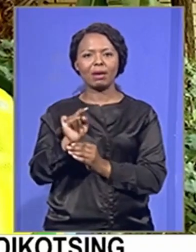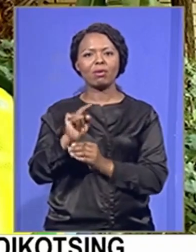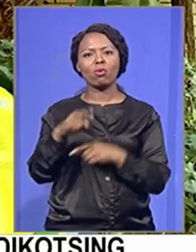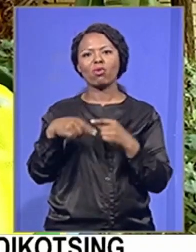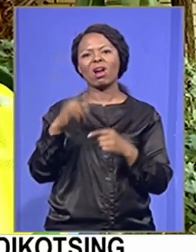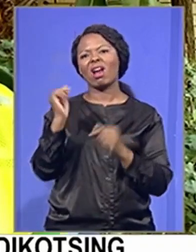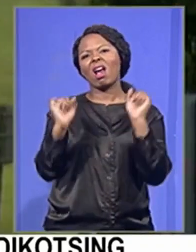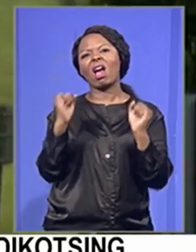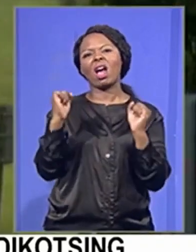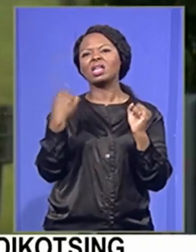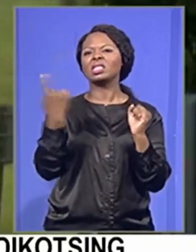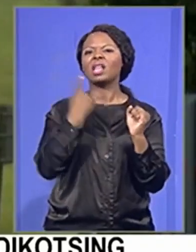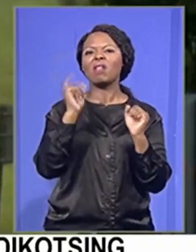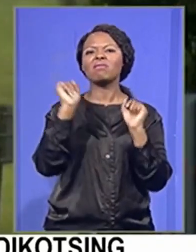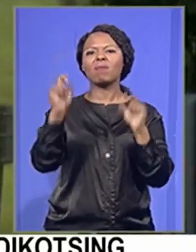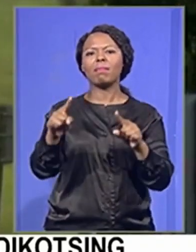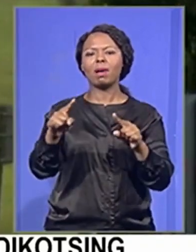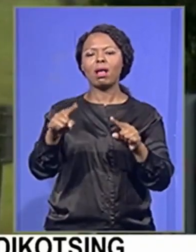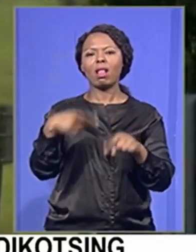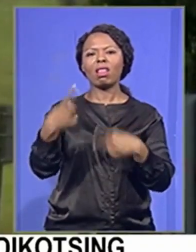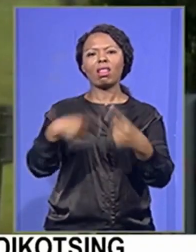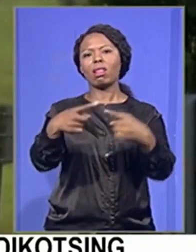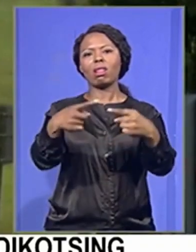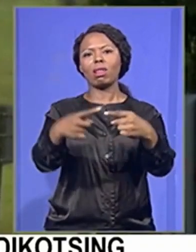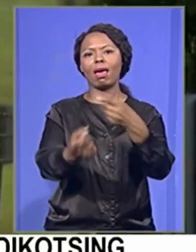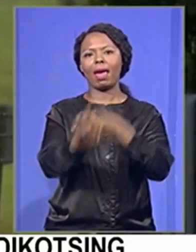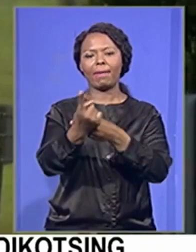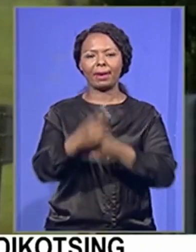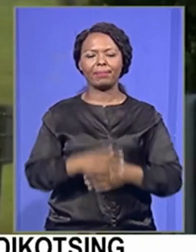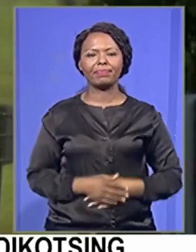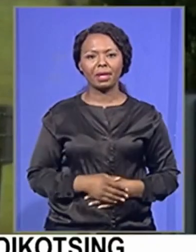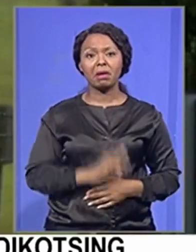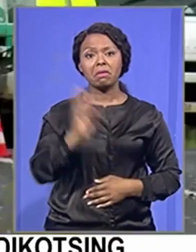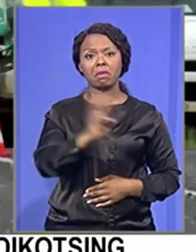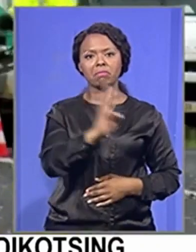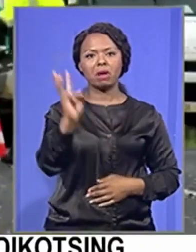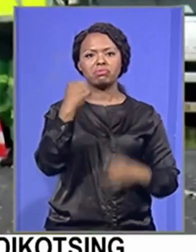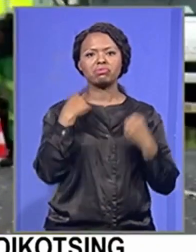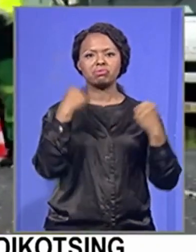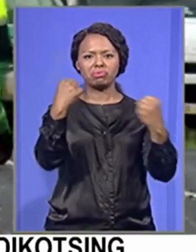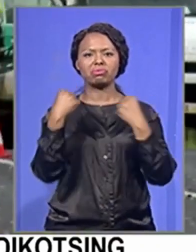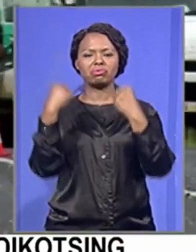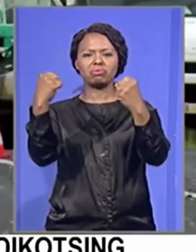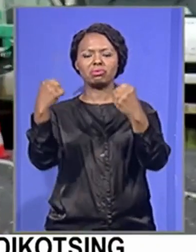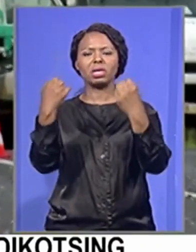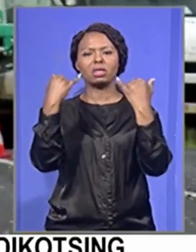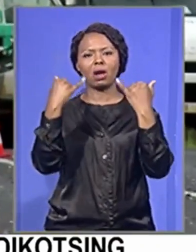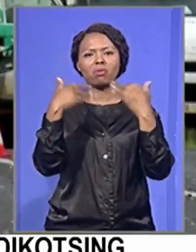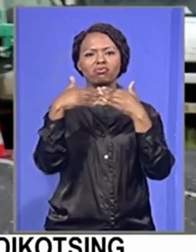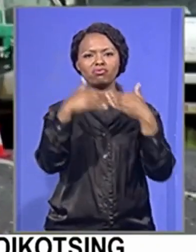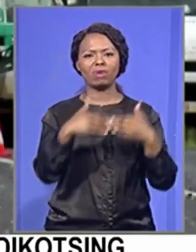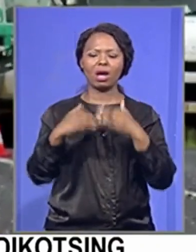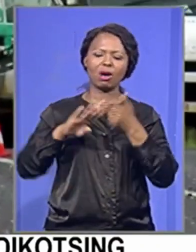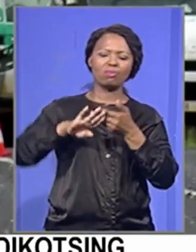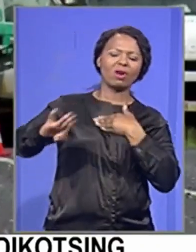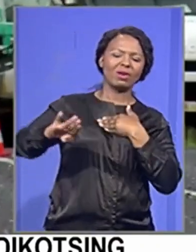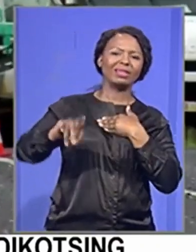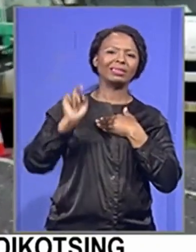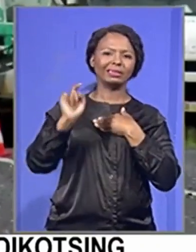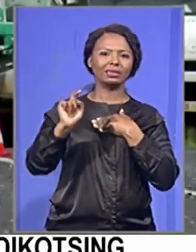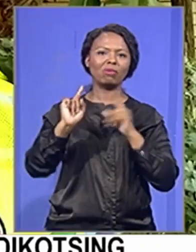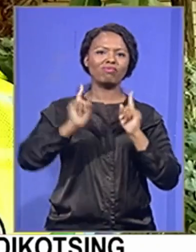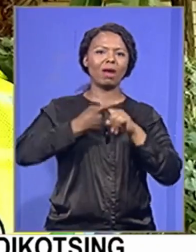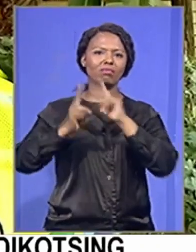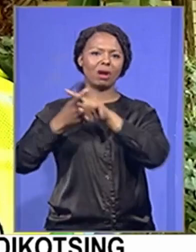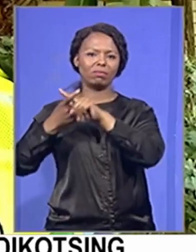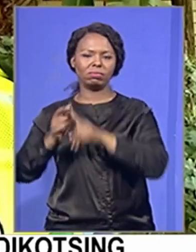iphethoela e le yona fela. Bašomiši ba tsela ba eletswa go ntšha mahlo dinameng go efoga dikotsi tšeo di sa hlokagalego. Se re se elelletsweng ke